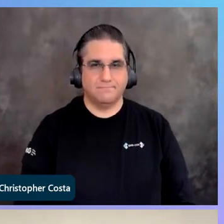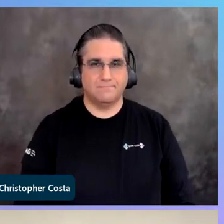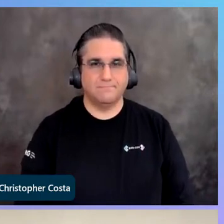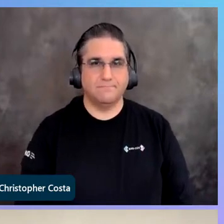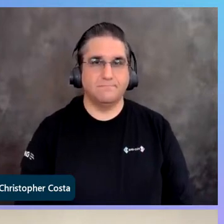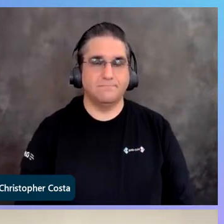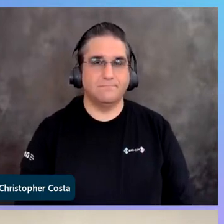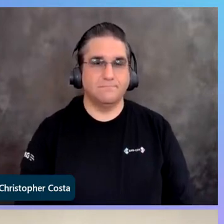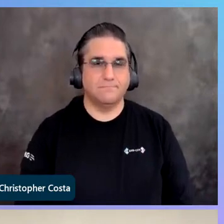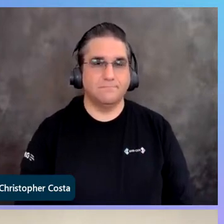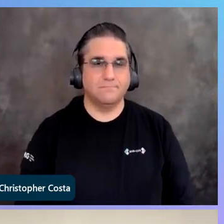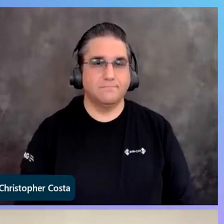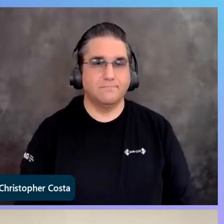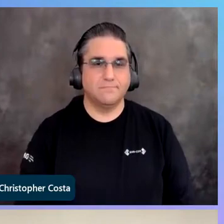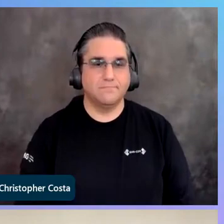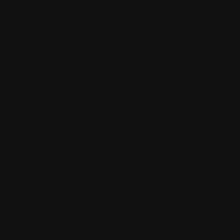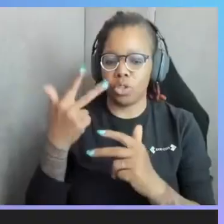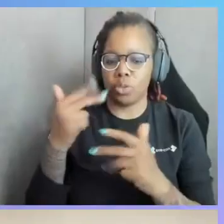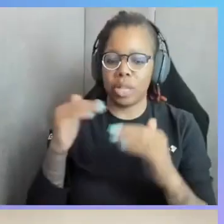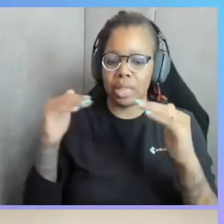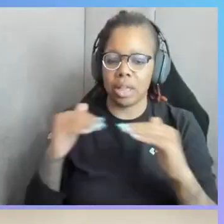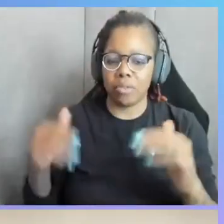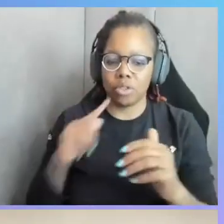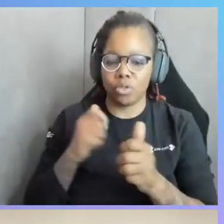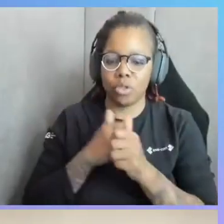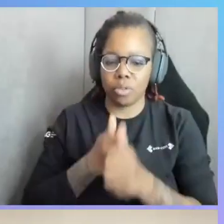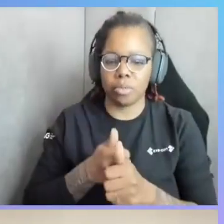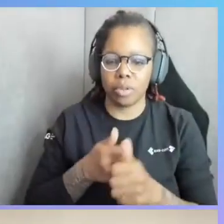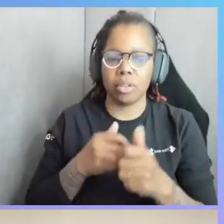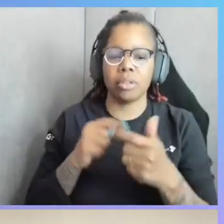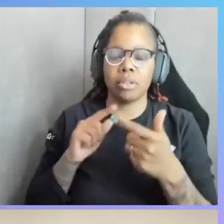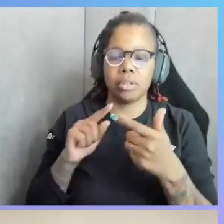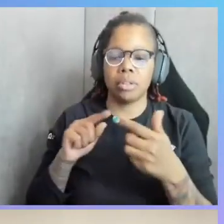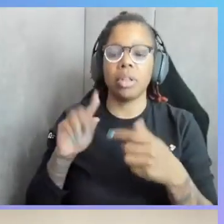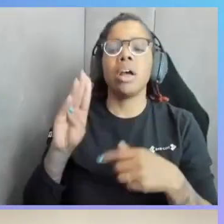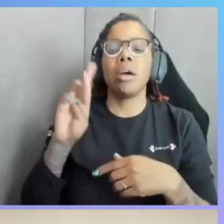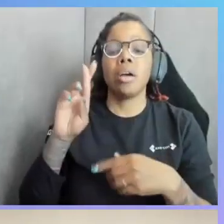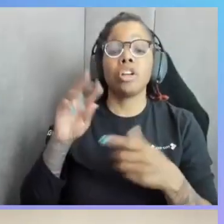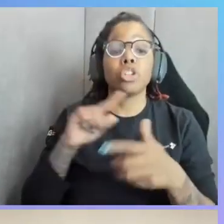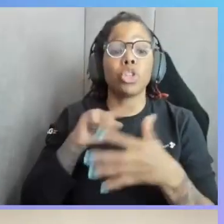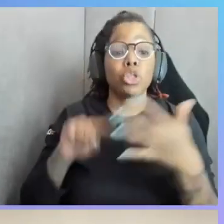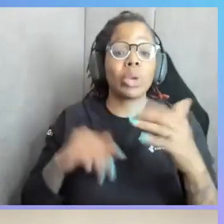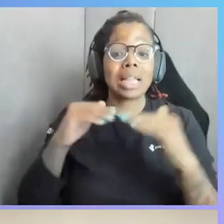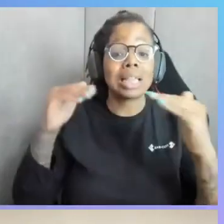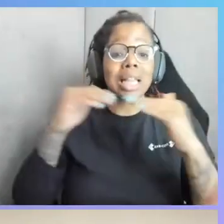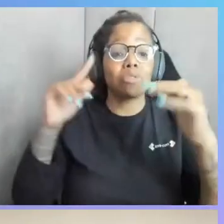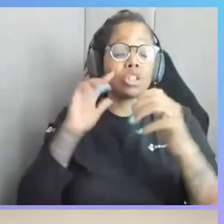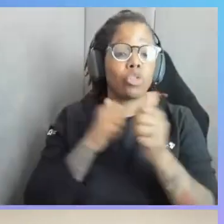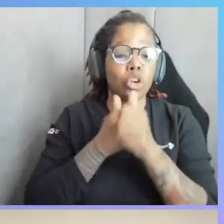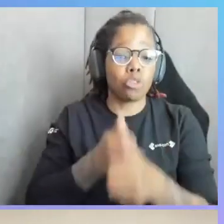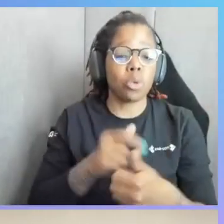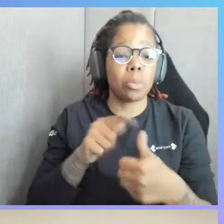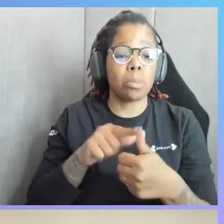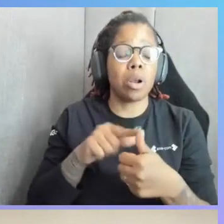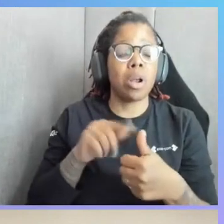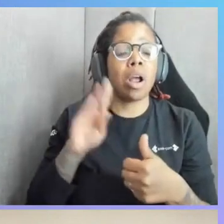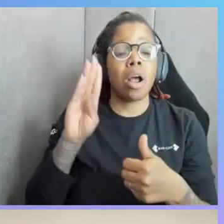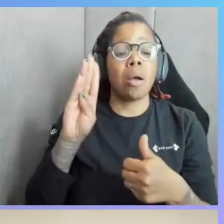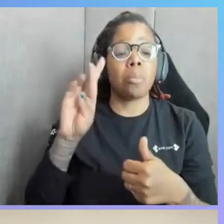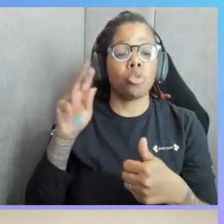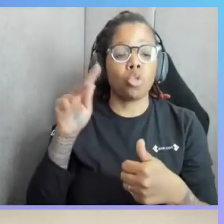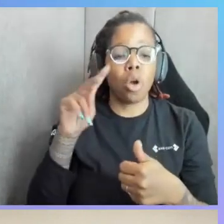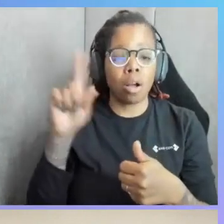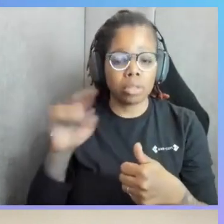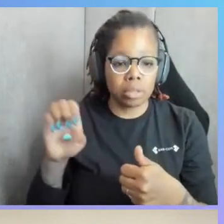proposed levels of conformance: bronze, silver, and gold. They do build upon each other, similar